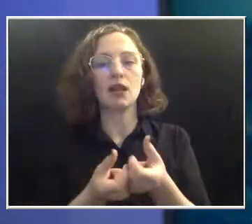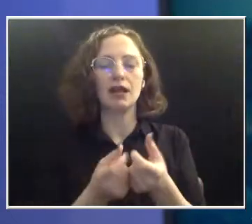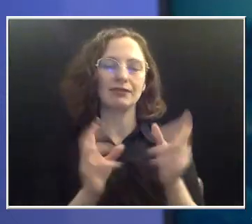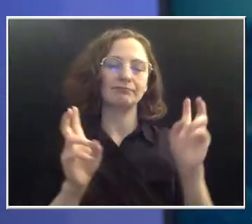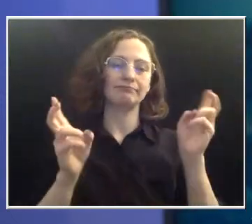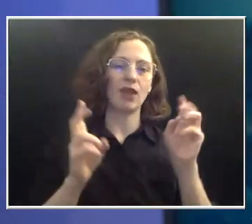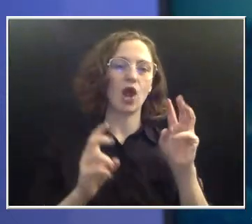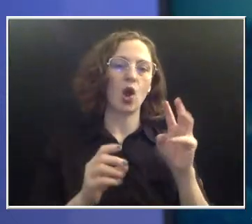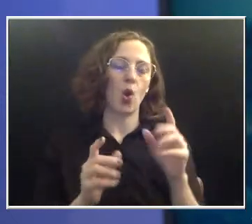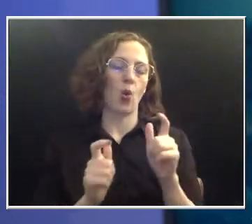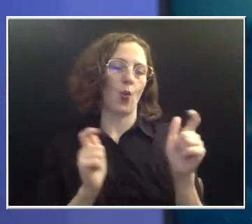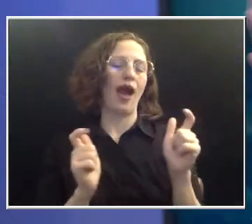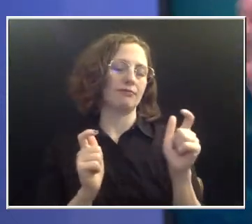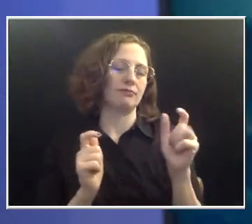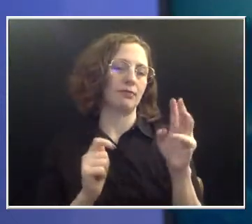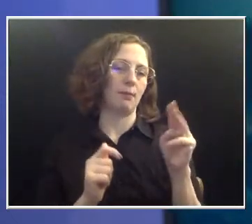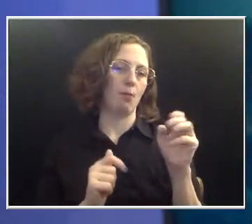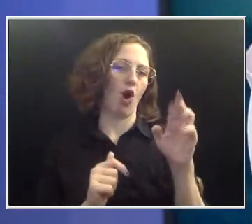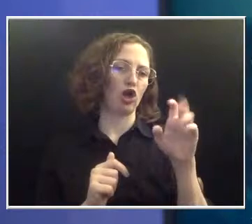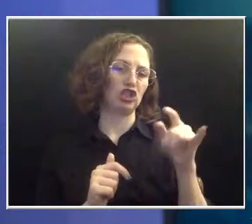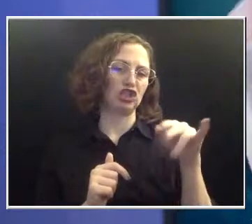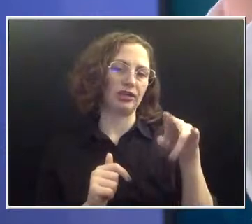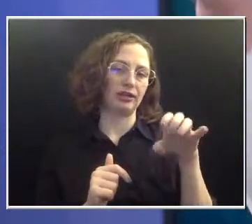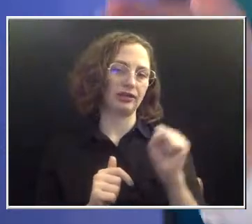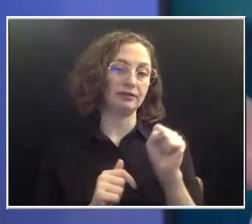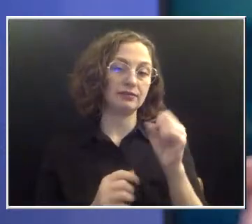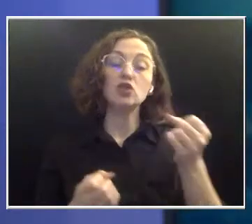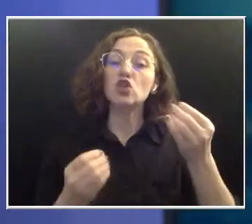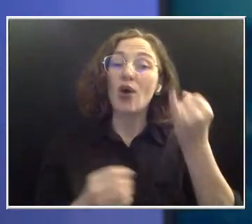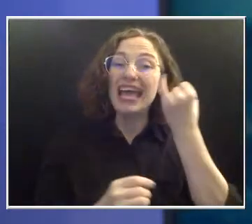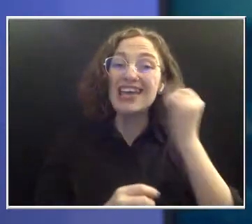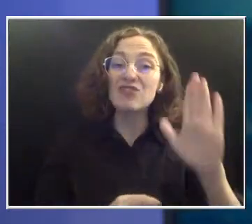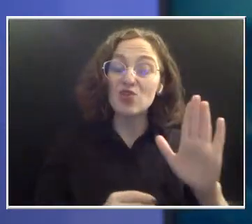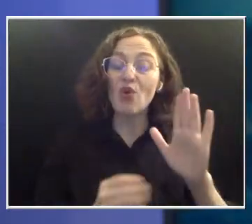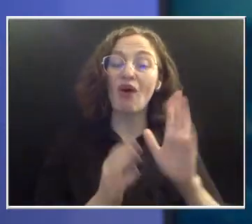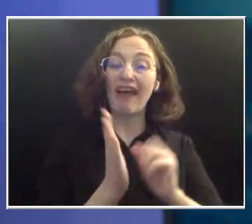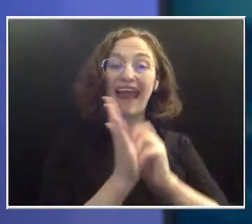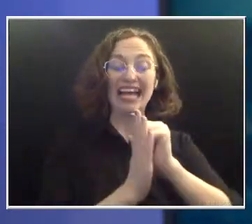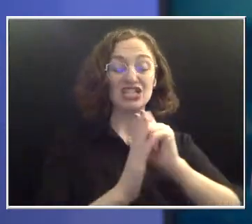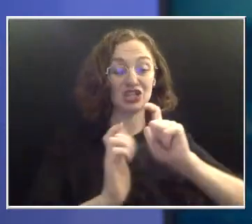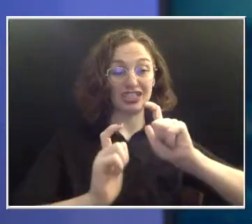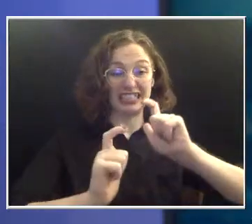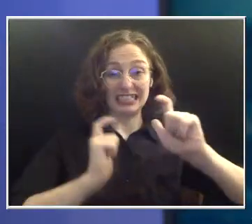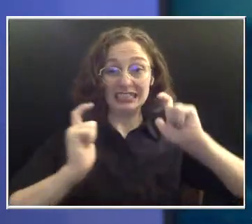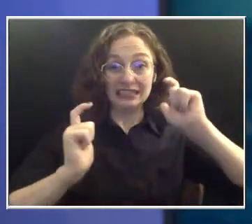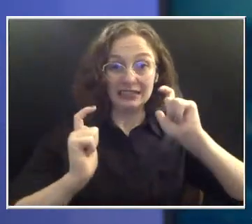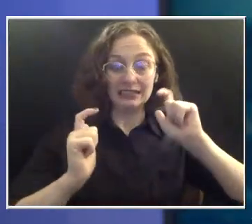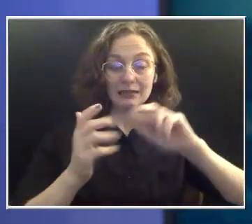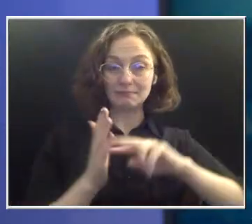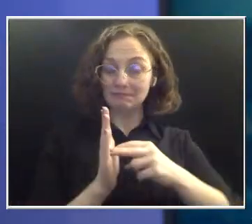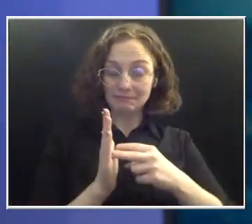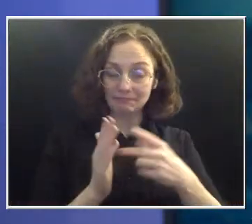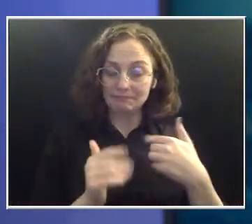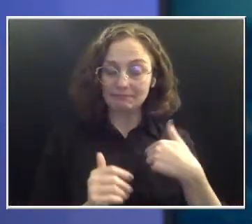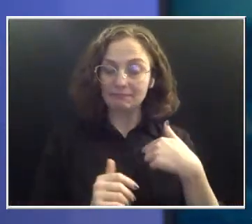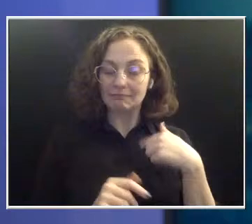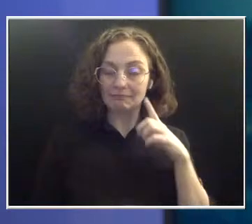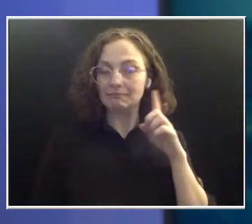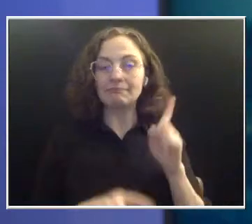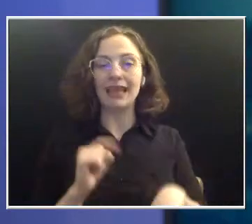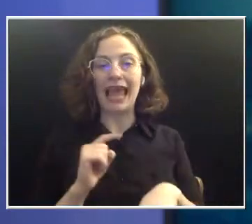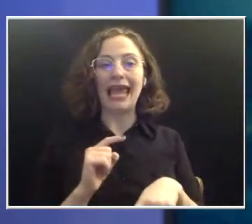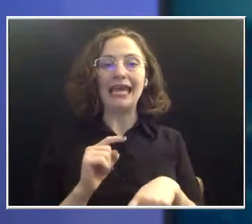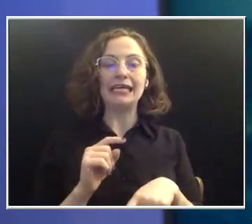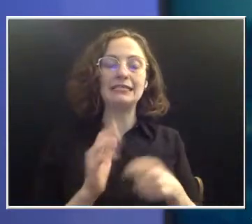a certain size of cancer, I'm not going to be able to dissect out wide enough. And so that's really the important thing that tells us, like